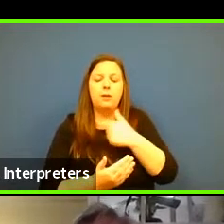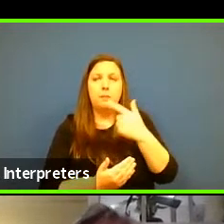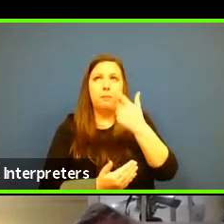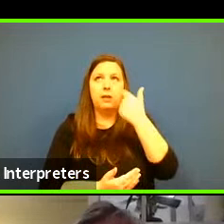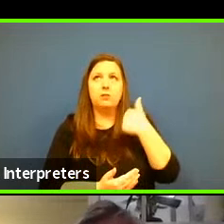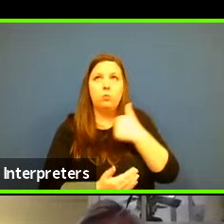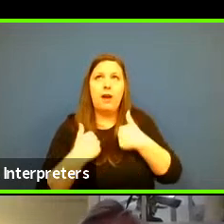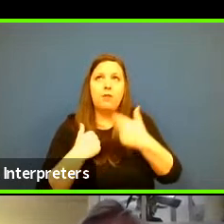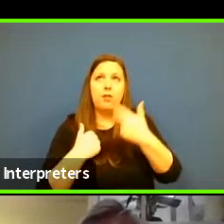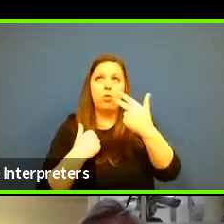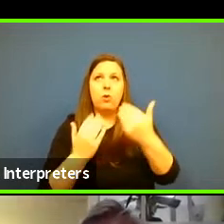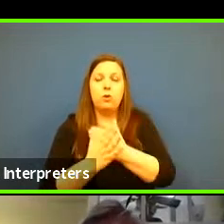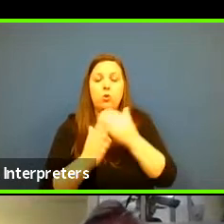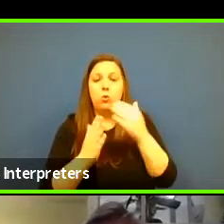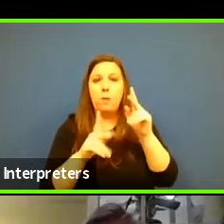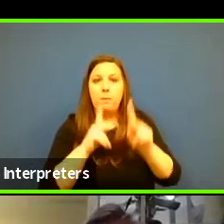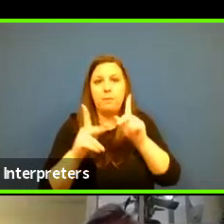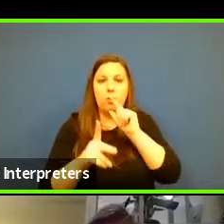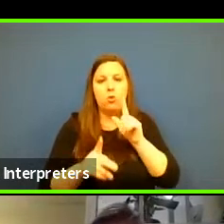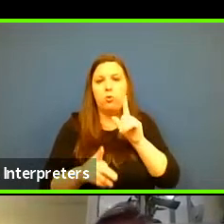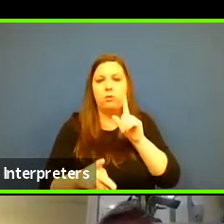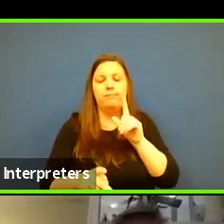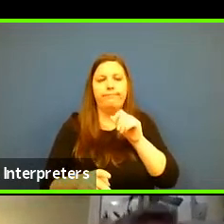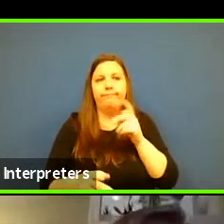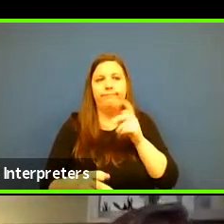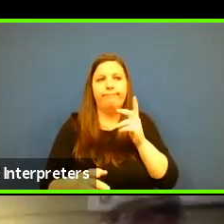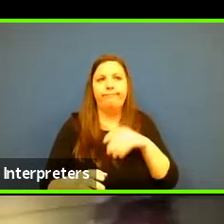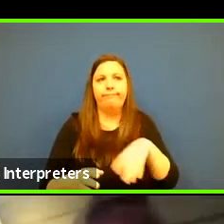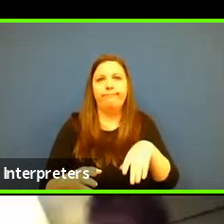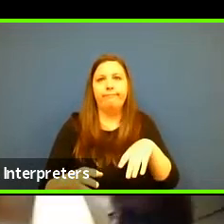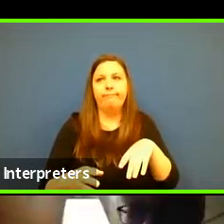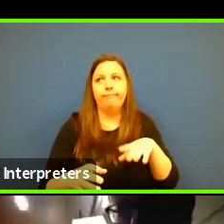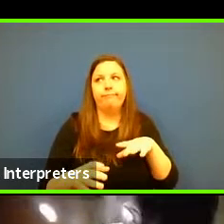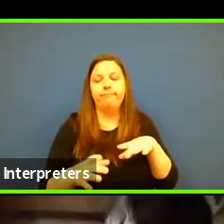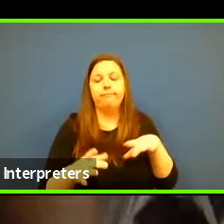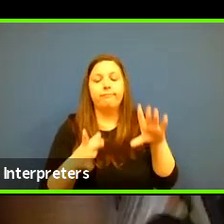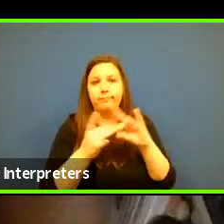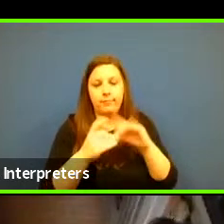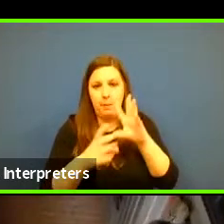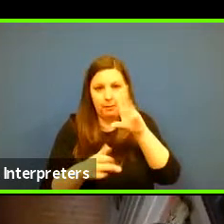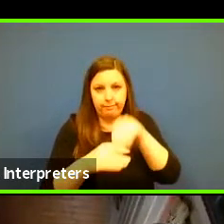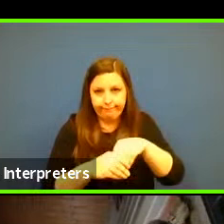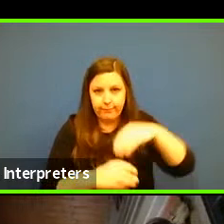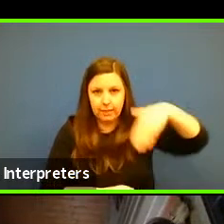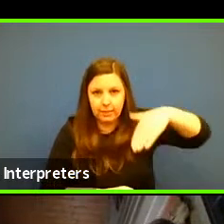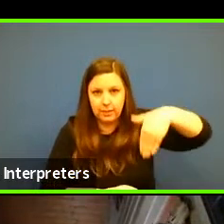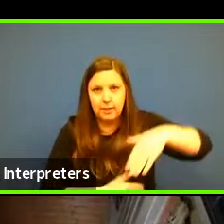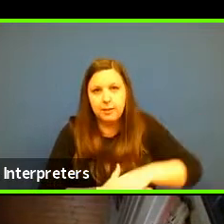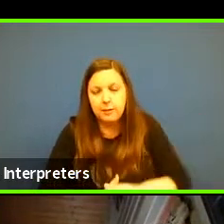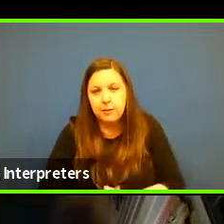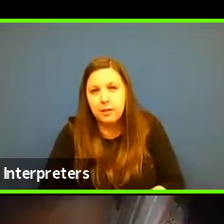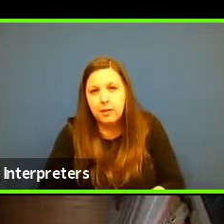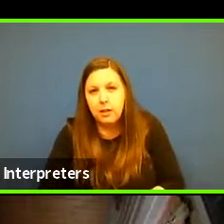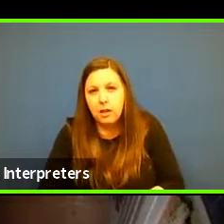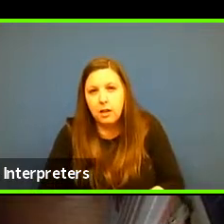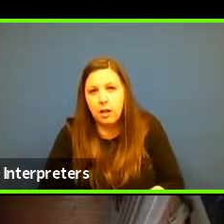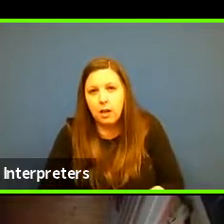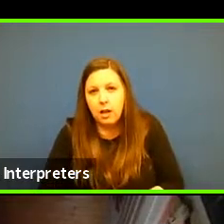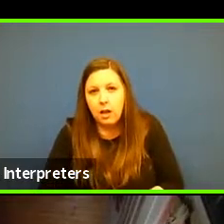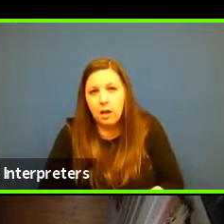this at all. Yes, thank you for that reminder. Another variable you'll be dealing with are